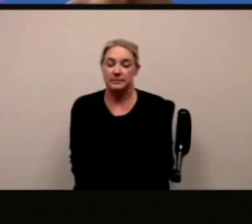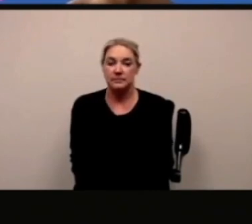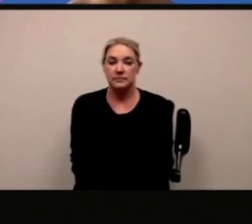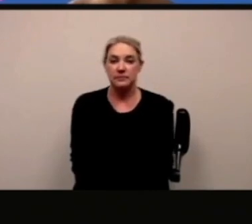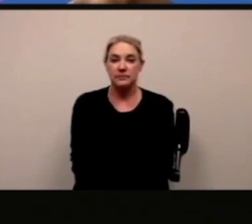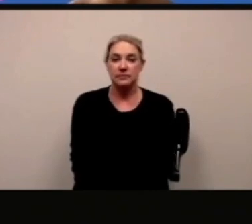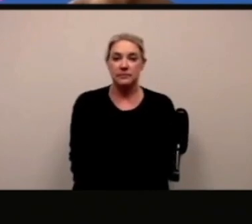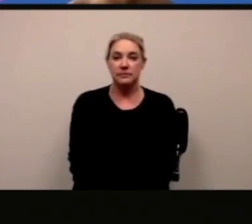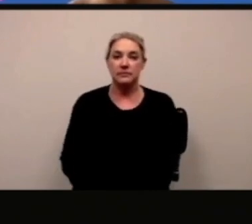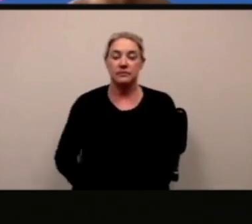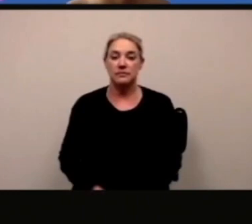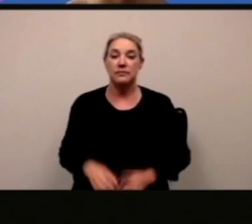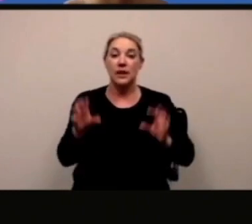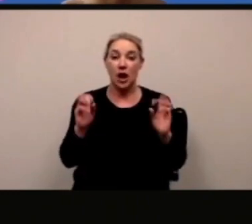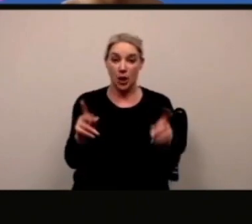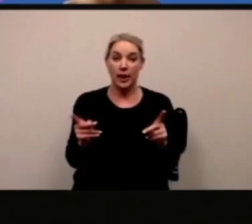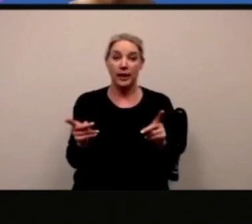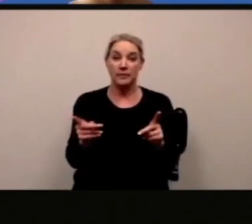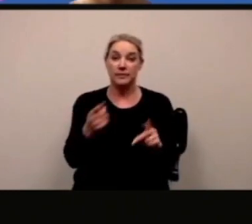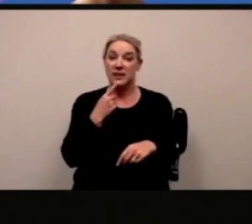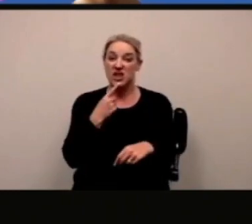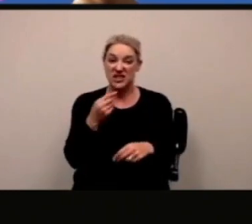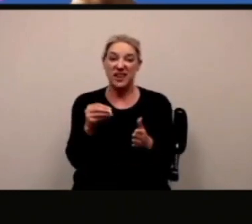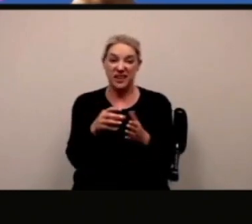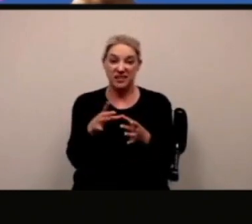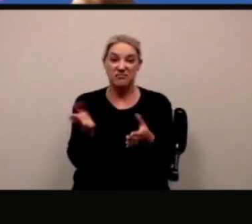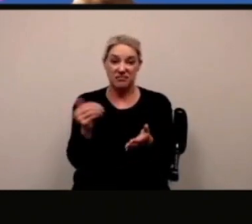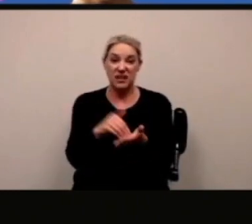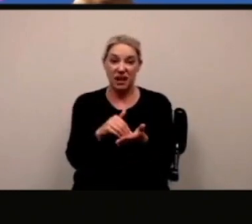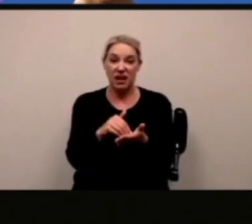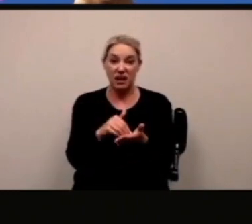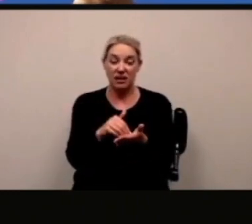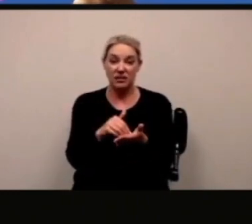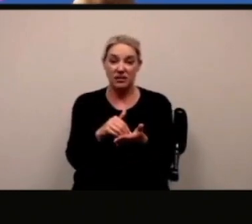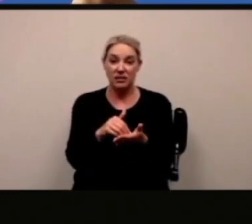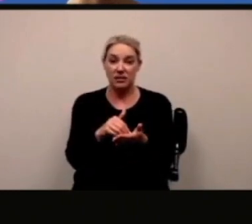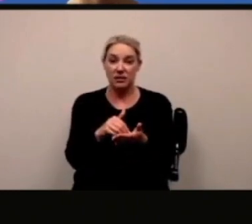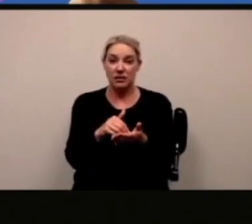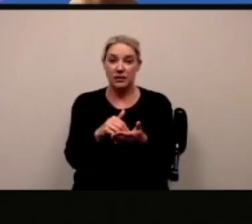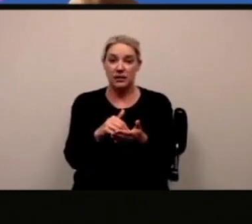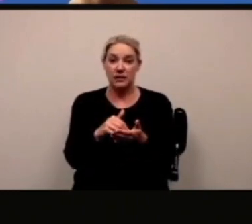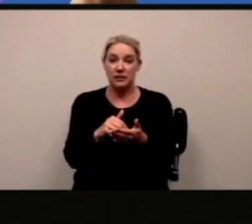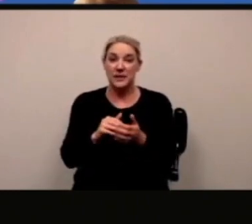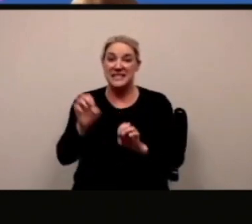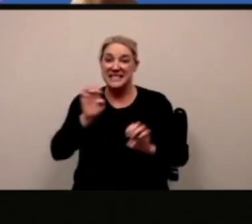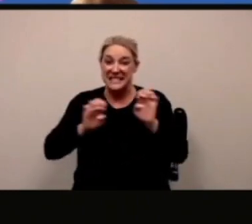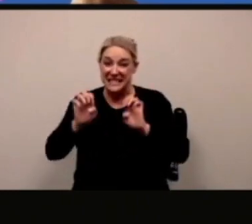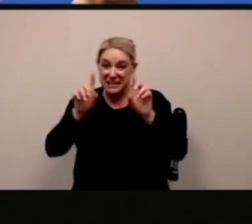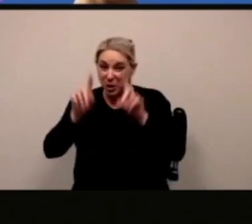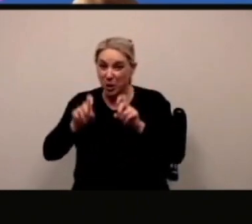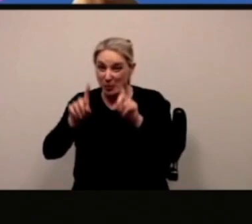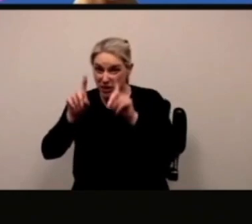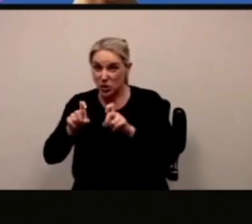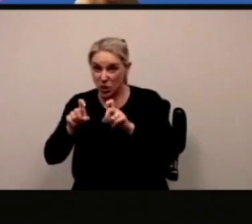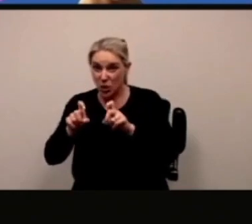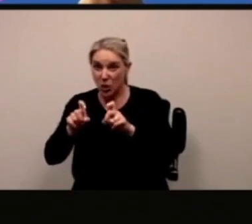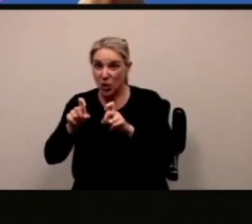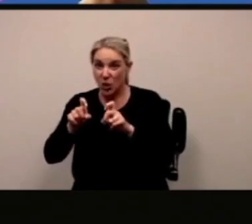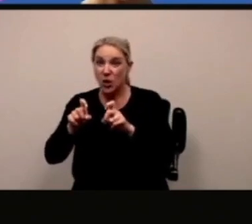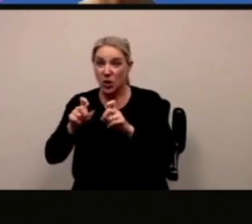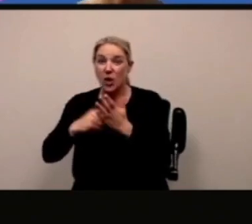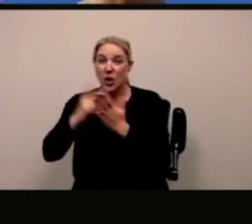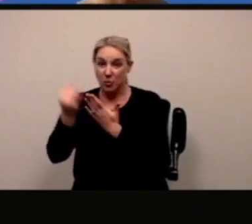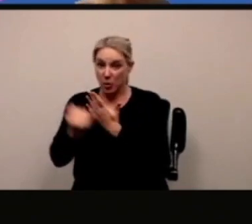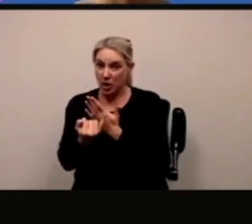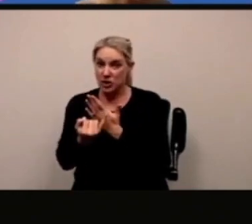Oh yeah, and I'll just say again, since this is just a sneak peek of something experimental, and because of the problems with it, we don't want it widely shared. We're